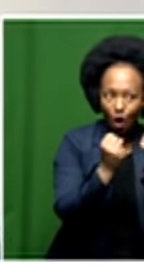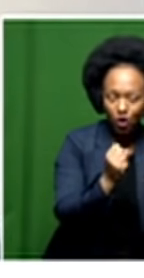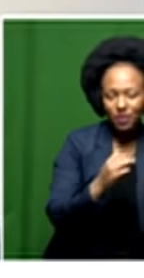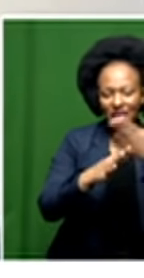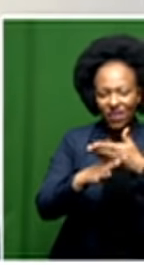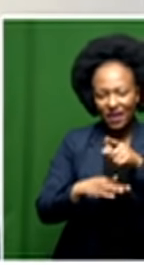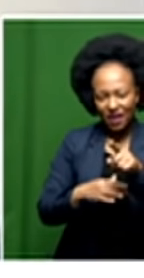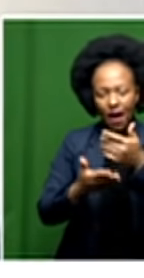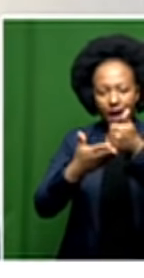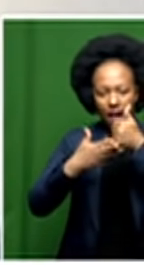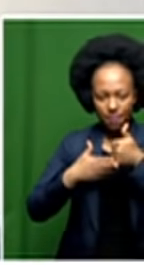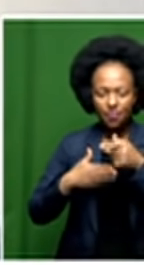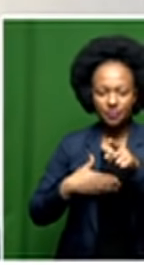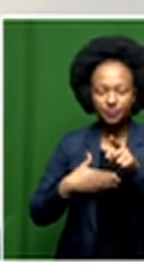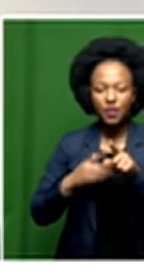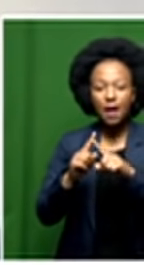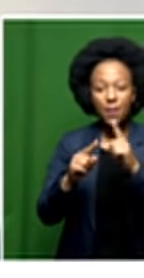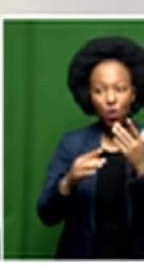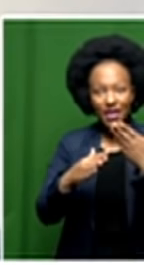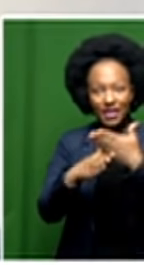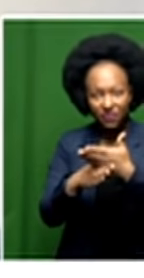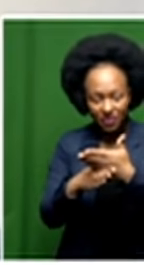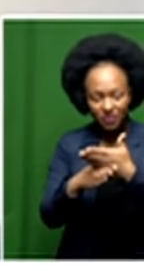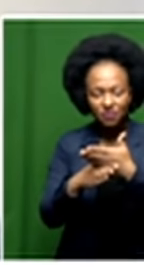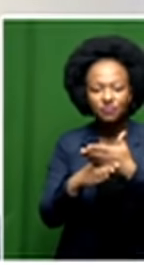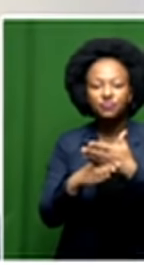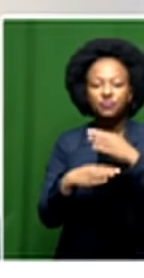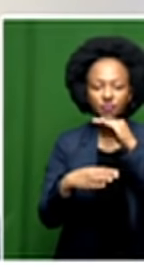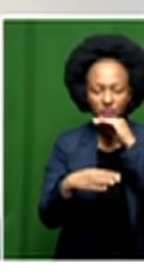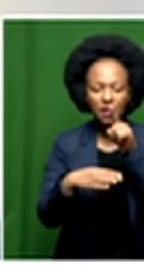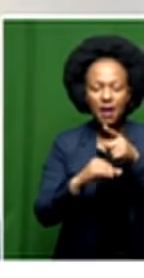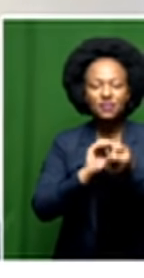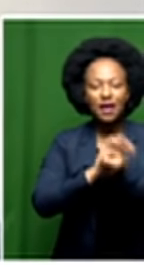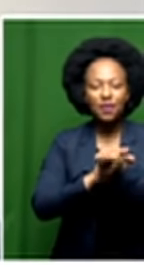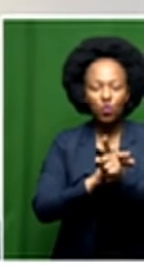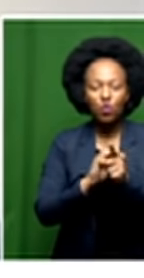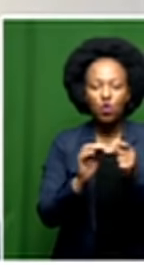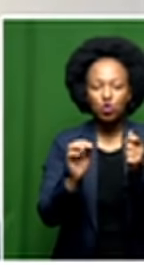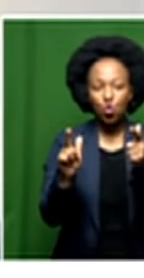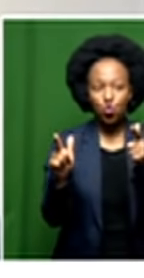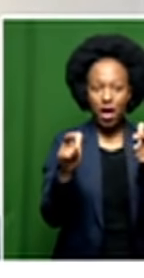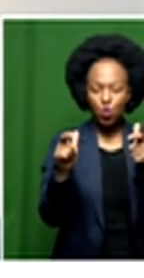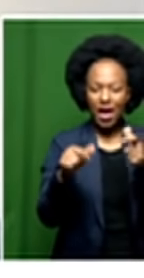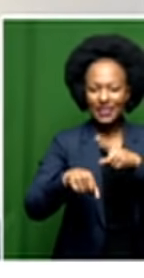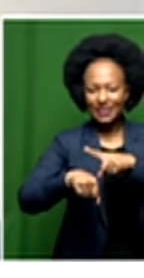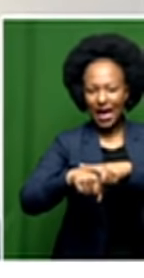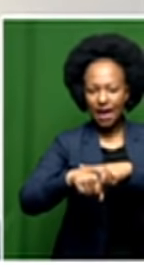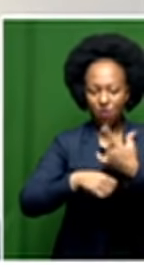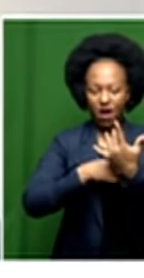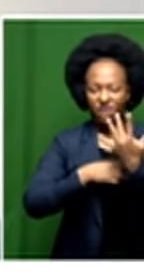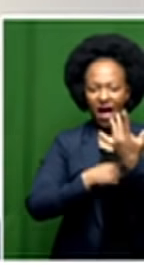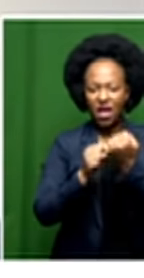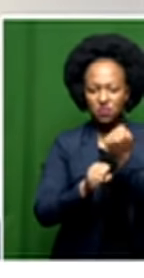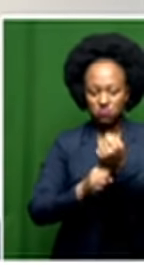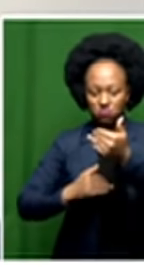it intervenes, the effect of its intervention would be it has to regulate the current term if it grants the application by